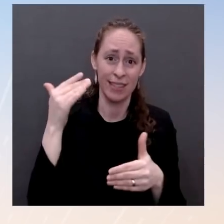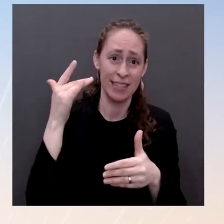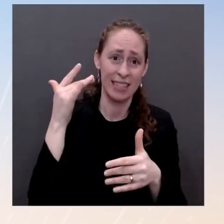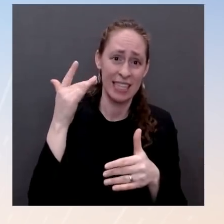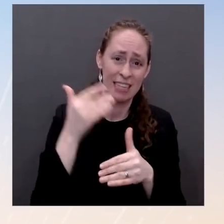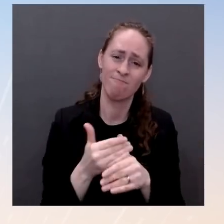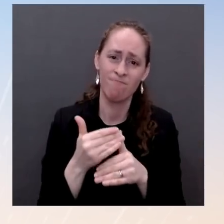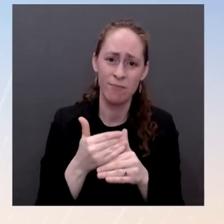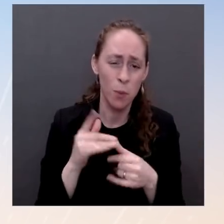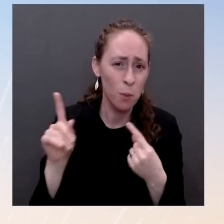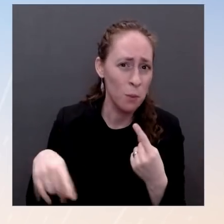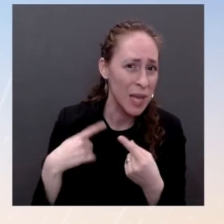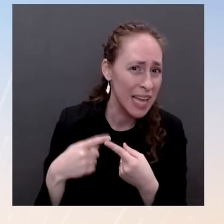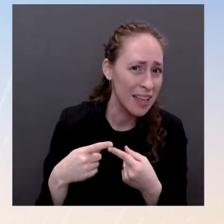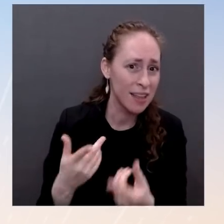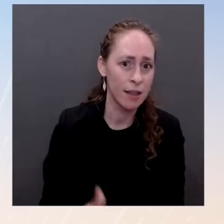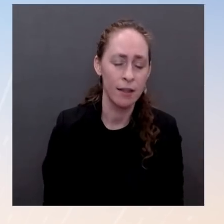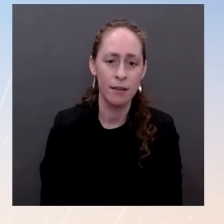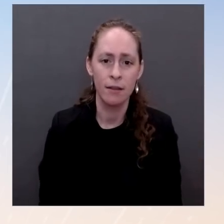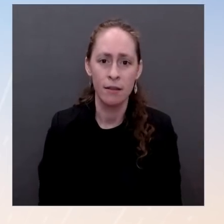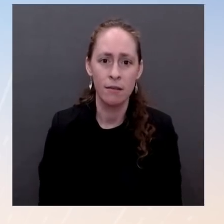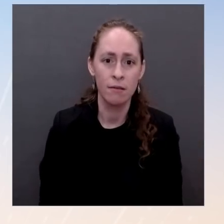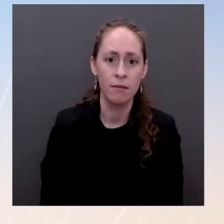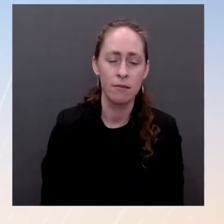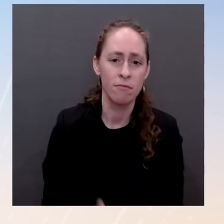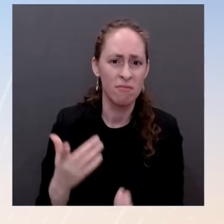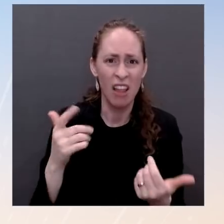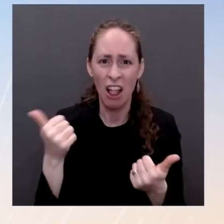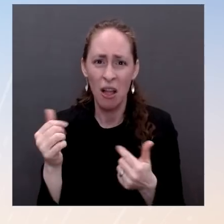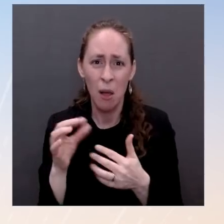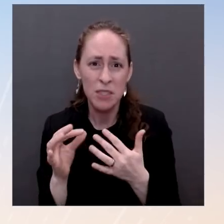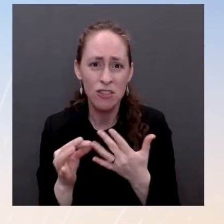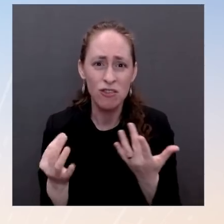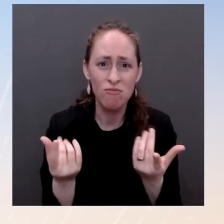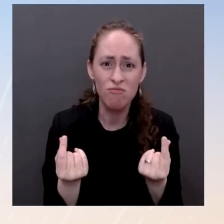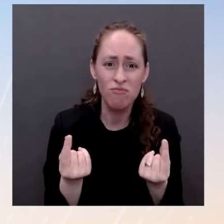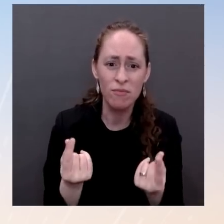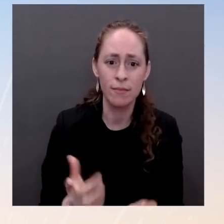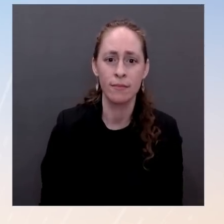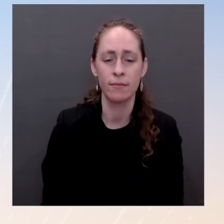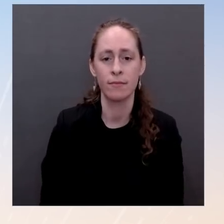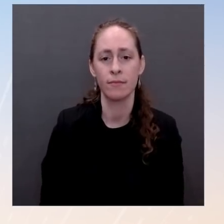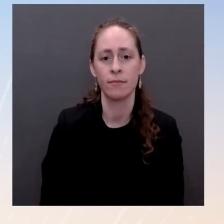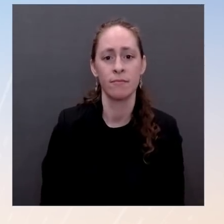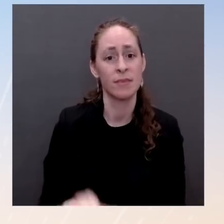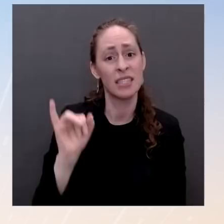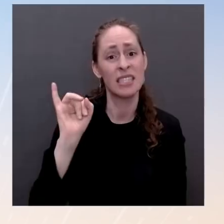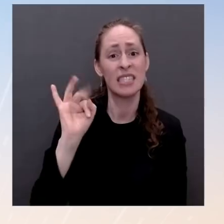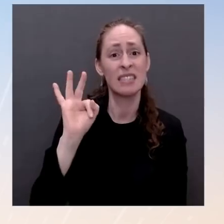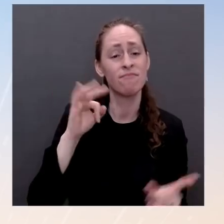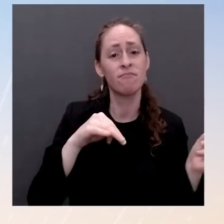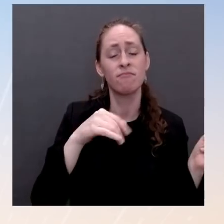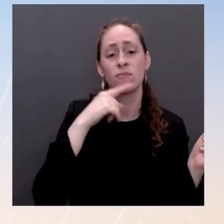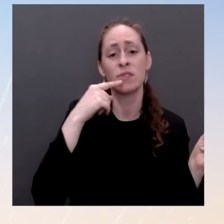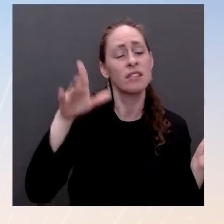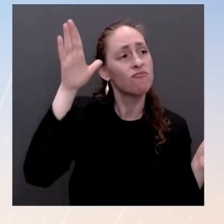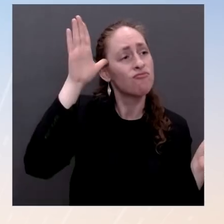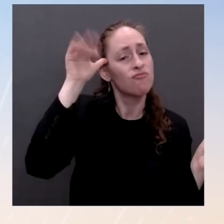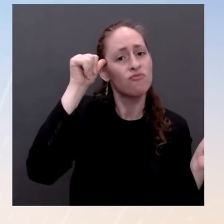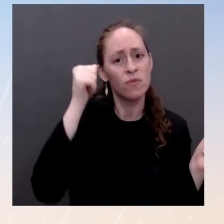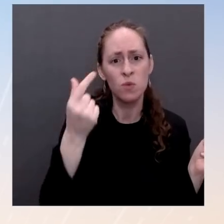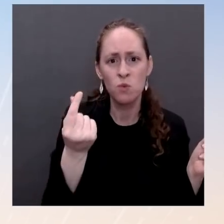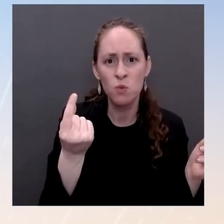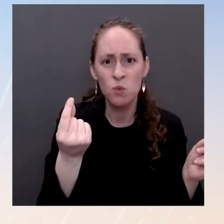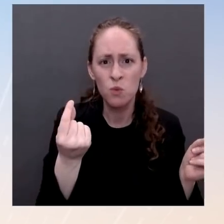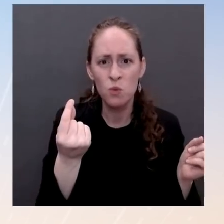window to diplomacy open? Right? I mean, you know, our objective, obviously, as you heard the president say today, there is no threat the United States